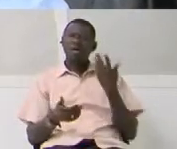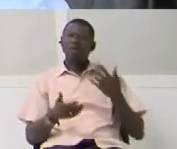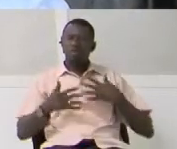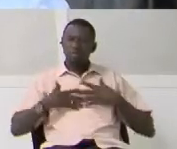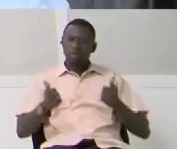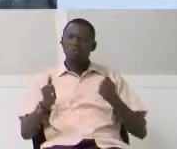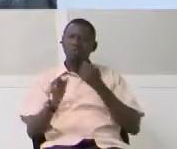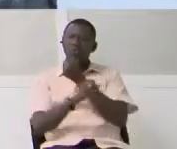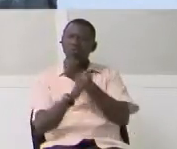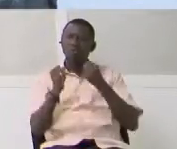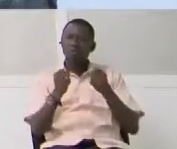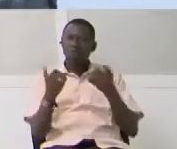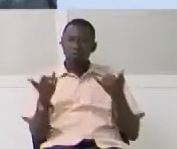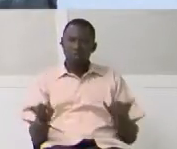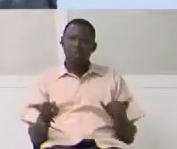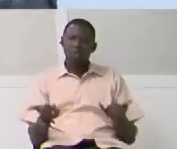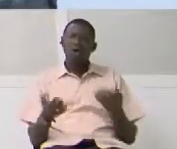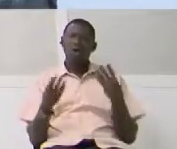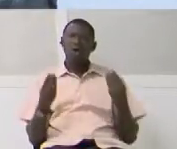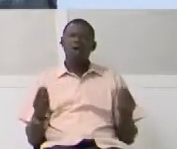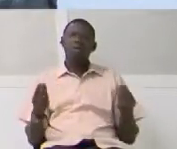condition at the moment.